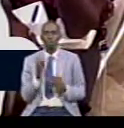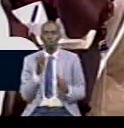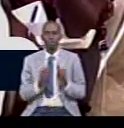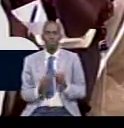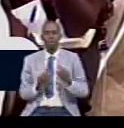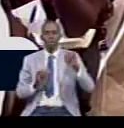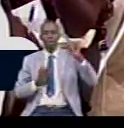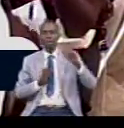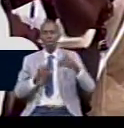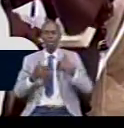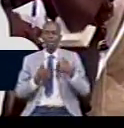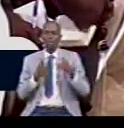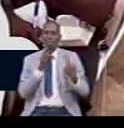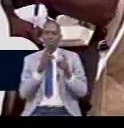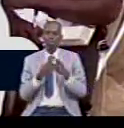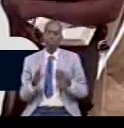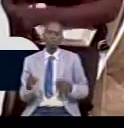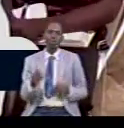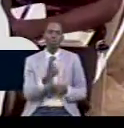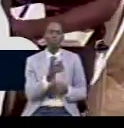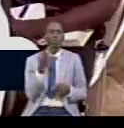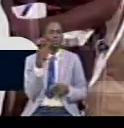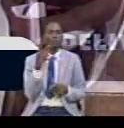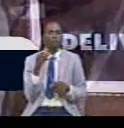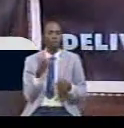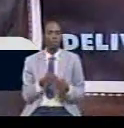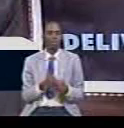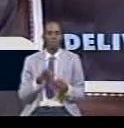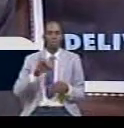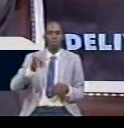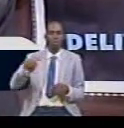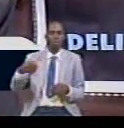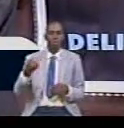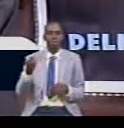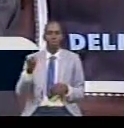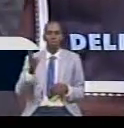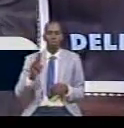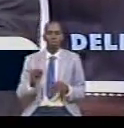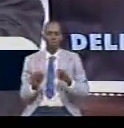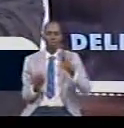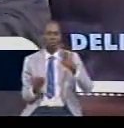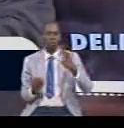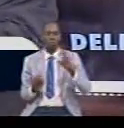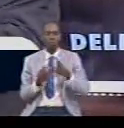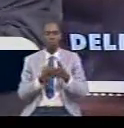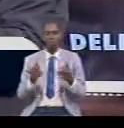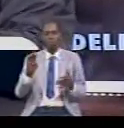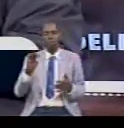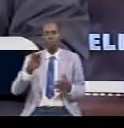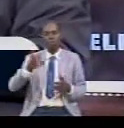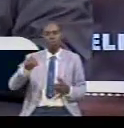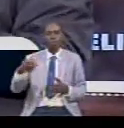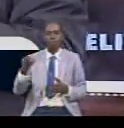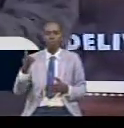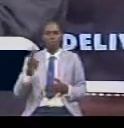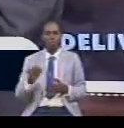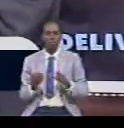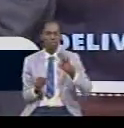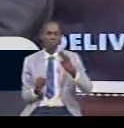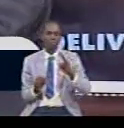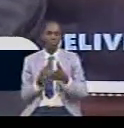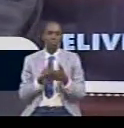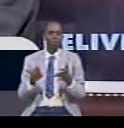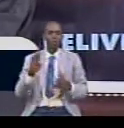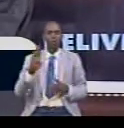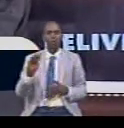spoken unto you. We're reading from chapter 17 and verse 14. Chapter 17, I'm reading